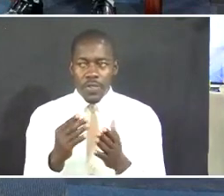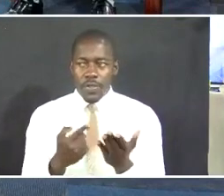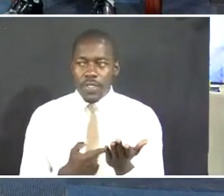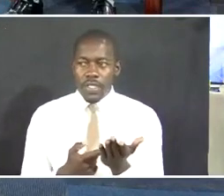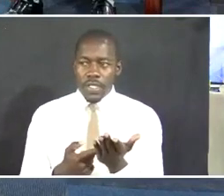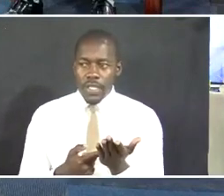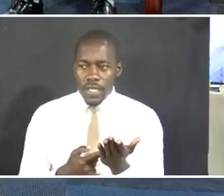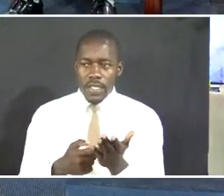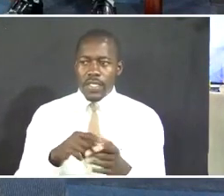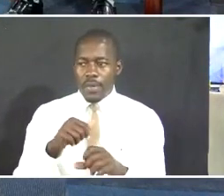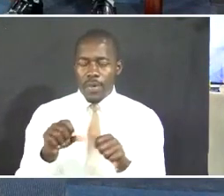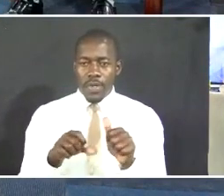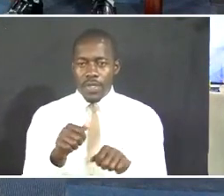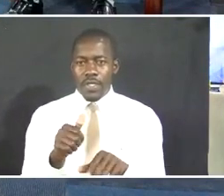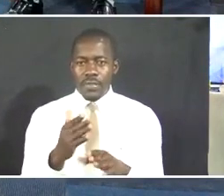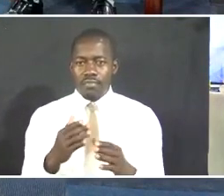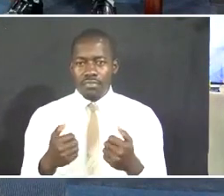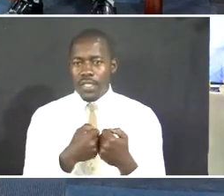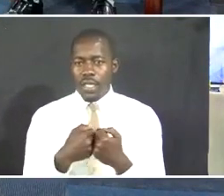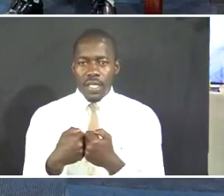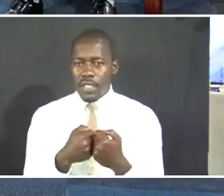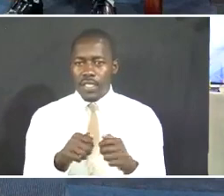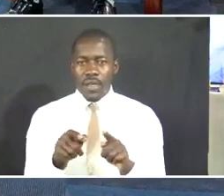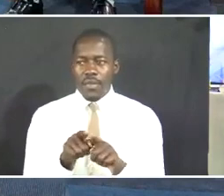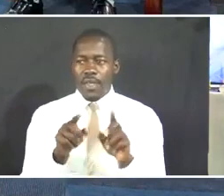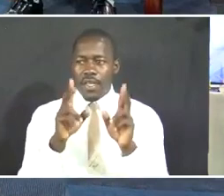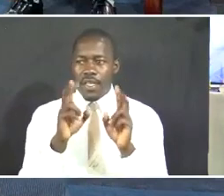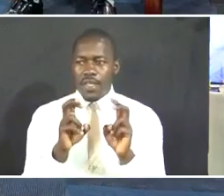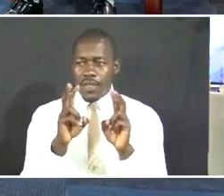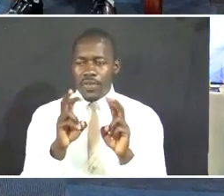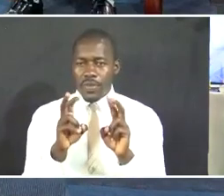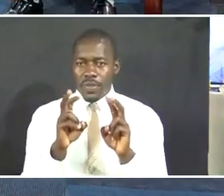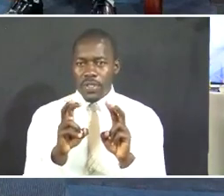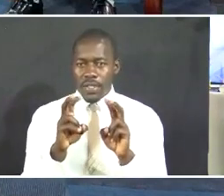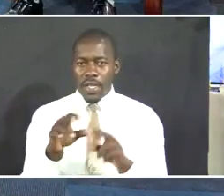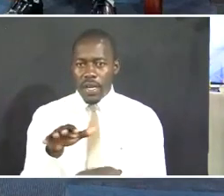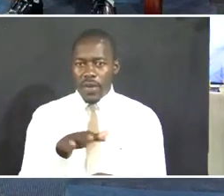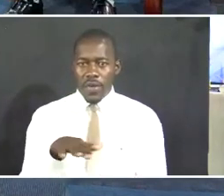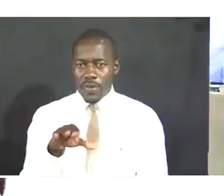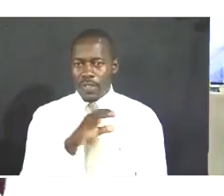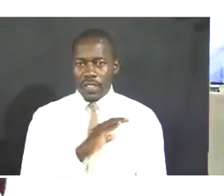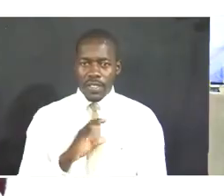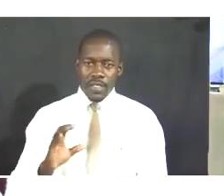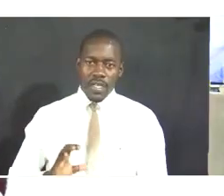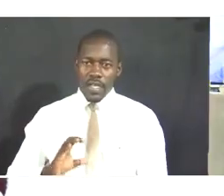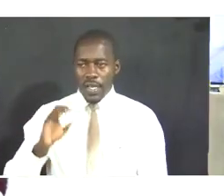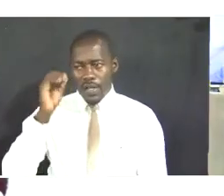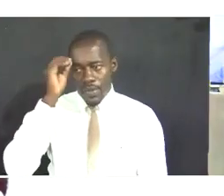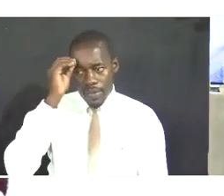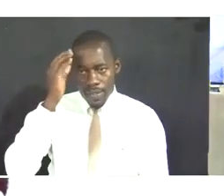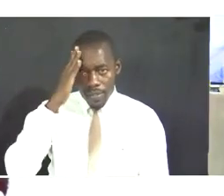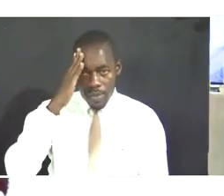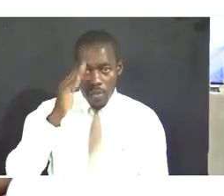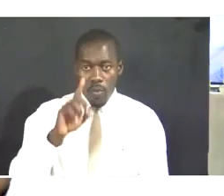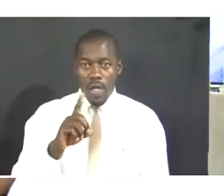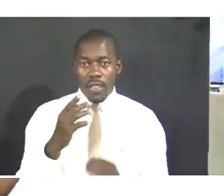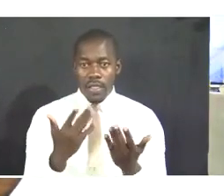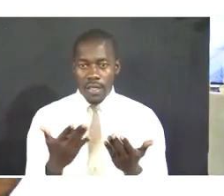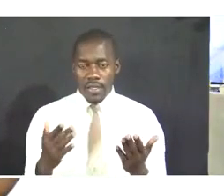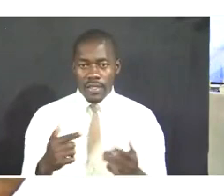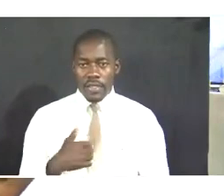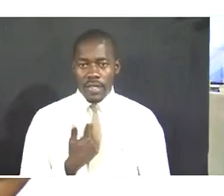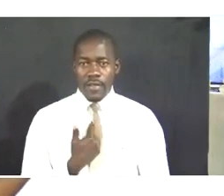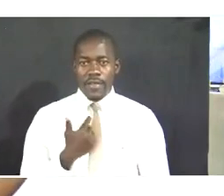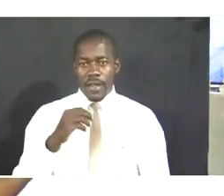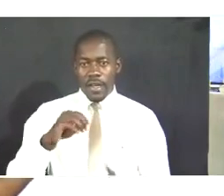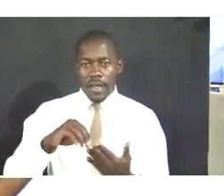our challenges and issues that affect us in the Christian education. One thing I'm taking home is